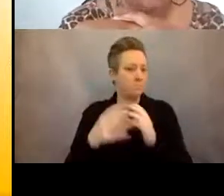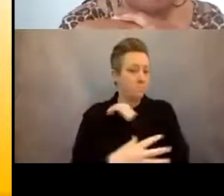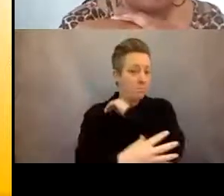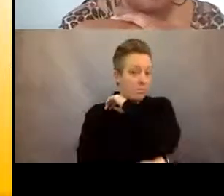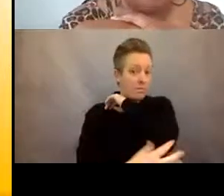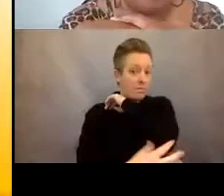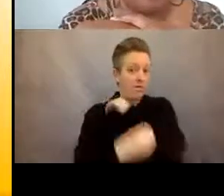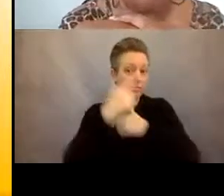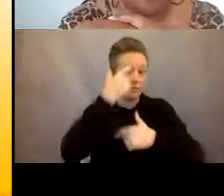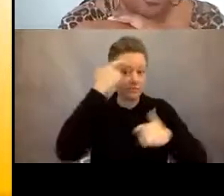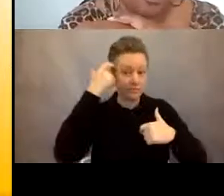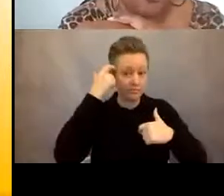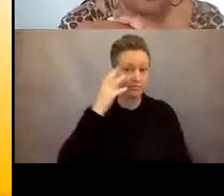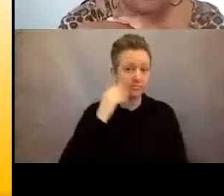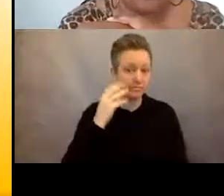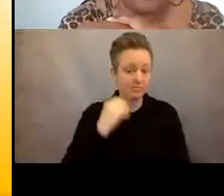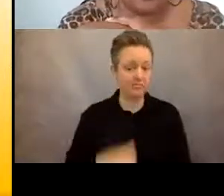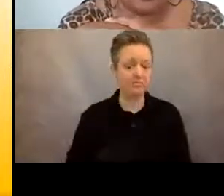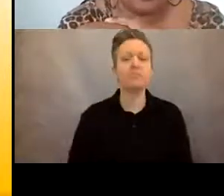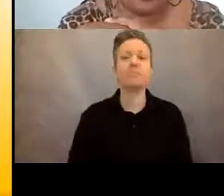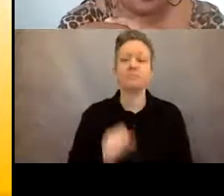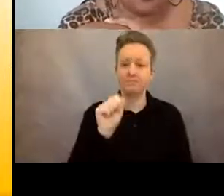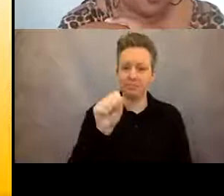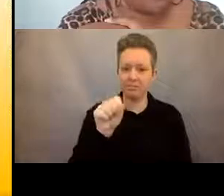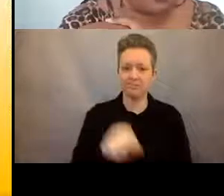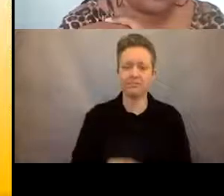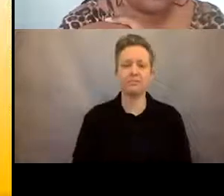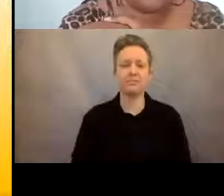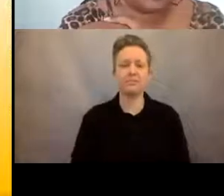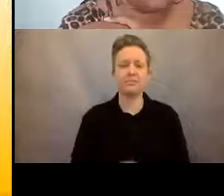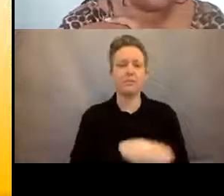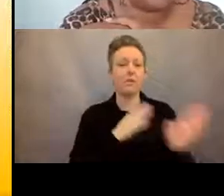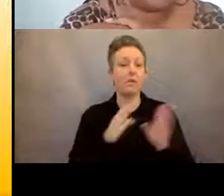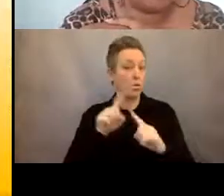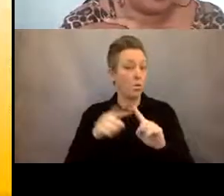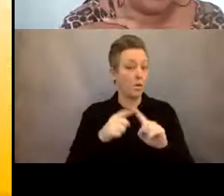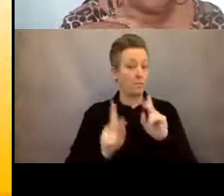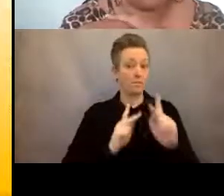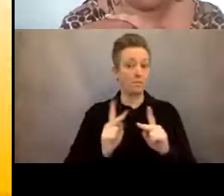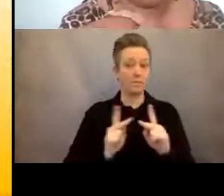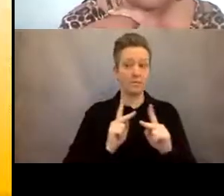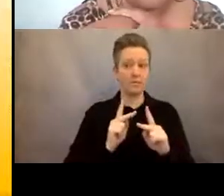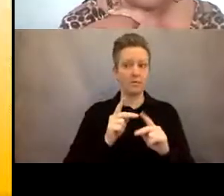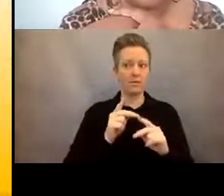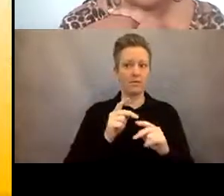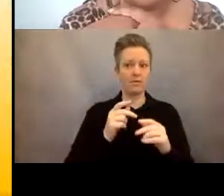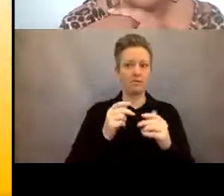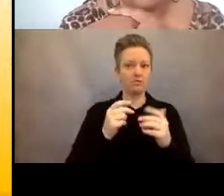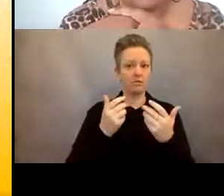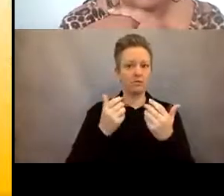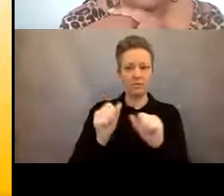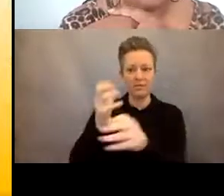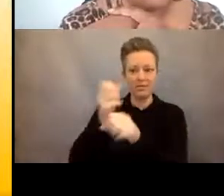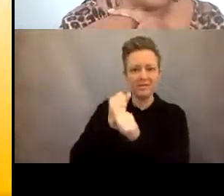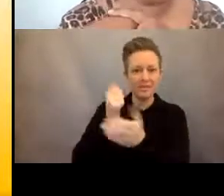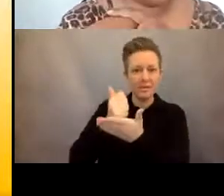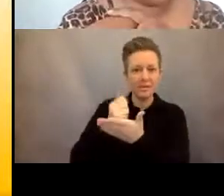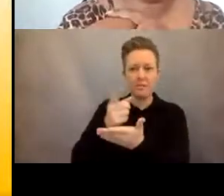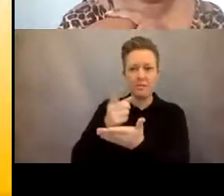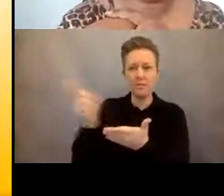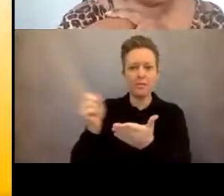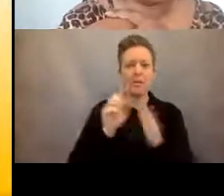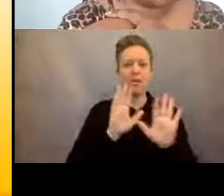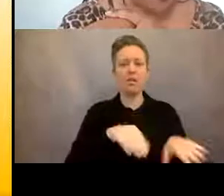When you're not believed by providers, houselessness or housing instability or homelessness. It doesn't